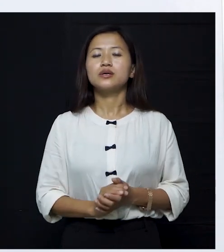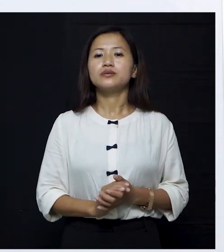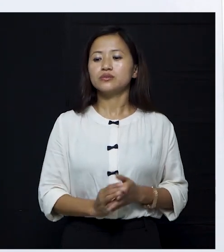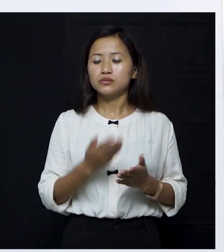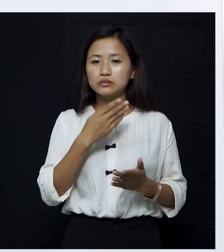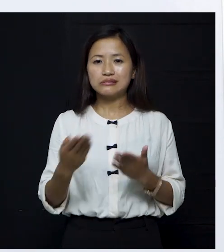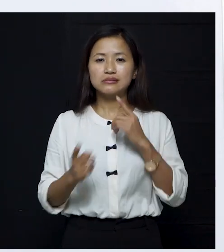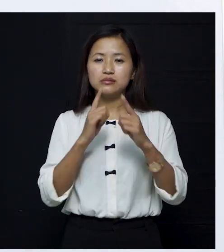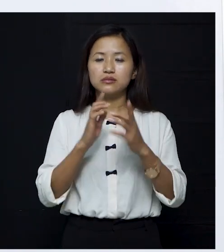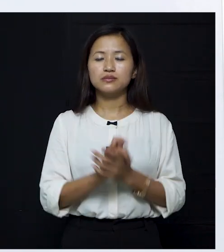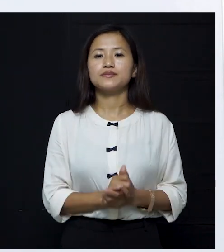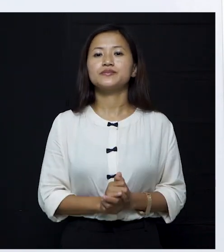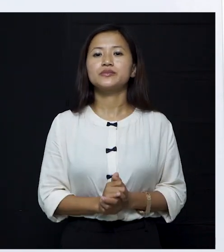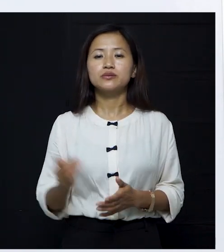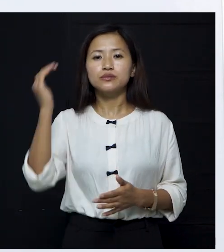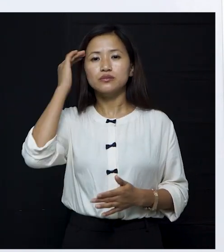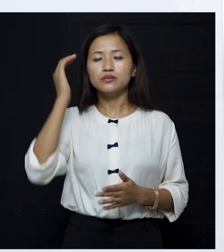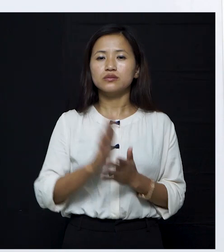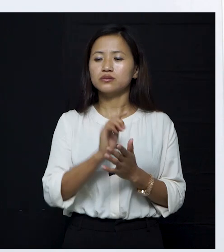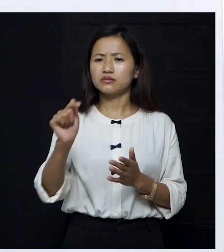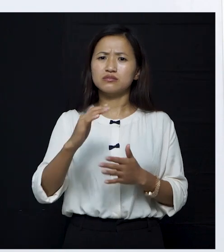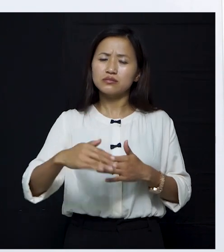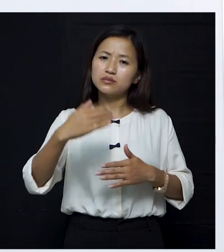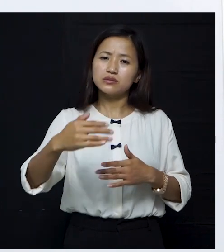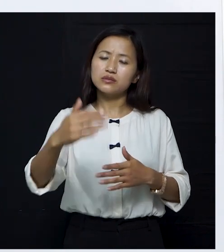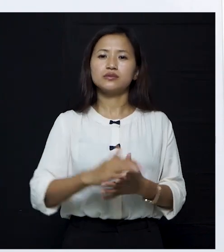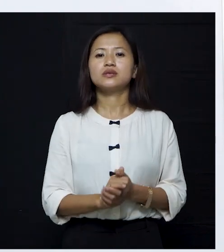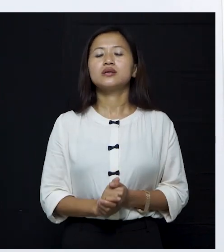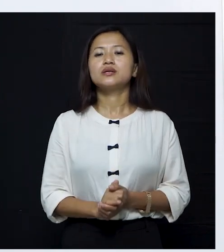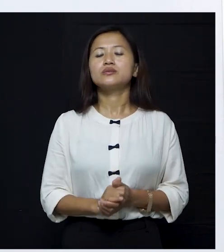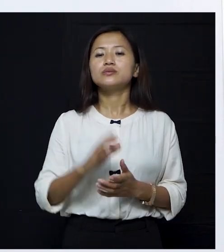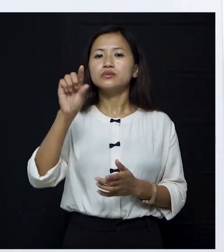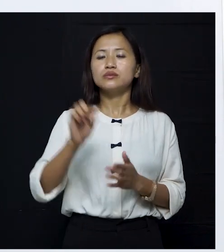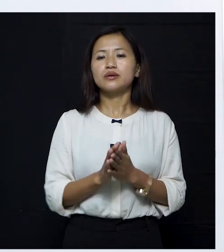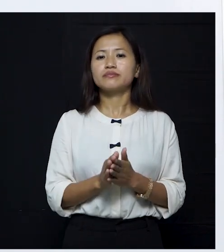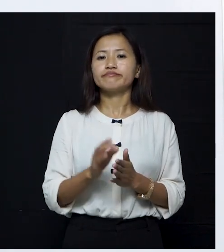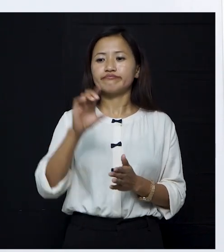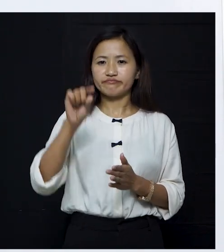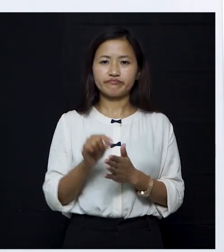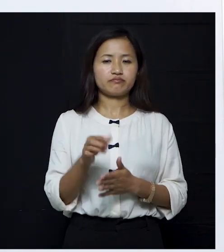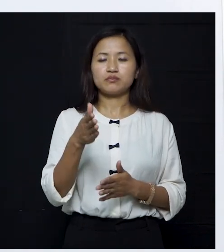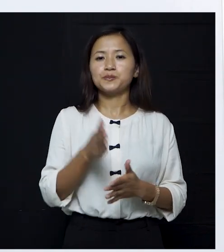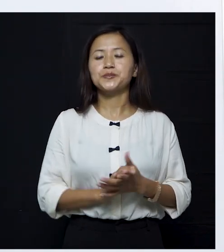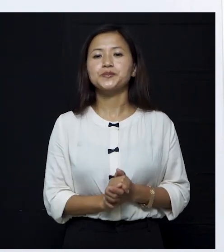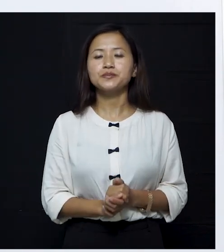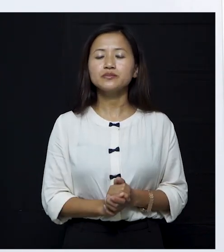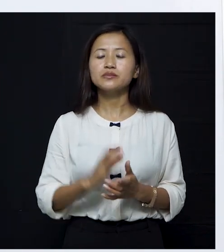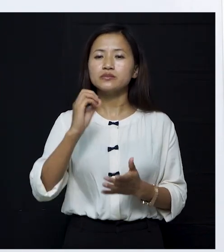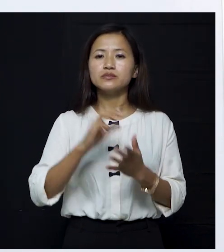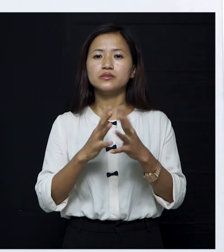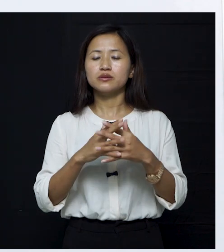all those, okay? So knowing our rights and so on. So the do's and don'ts, that is called as awareness. So